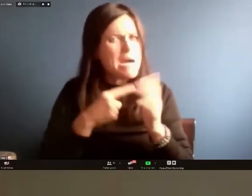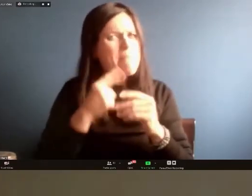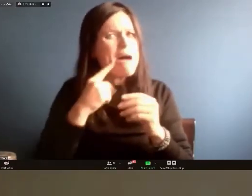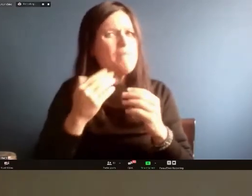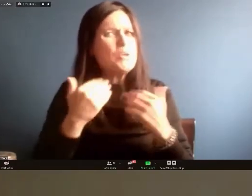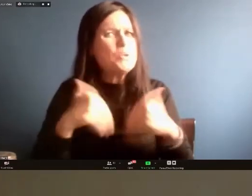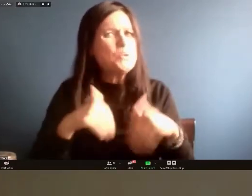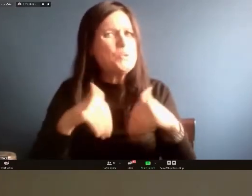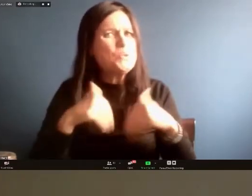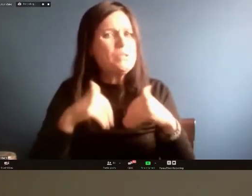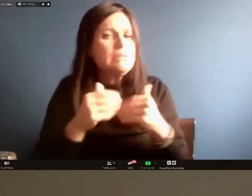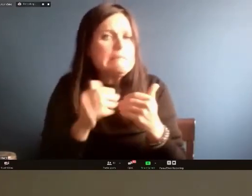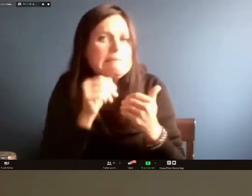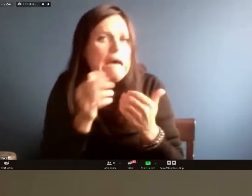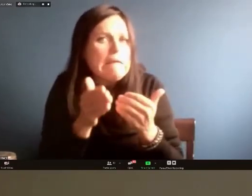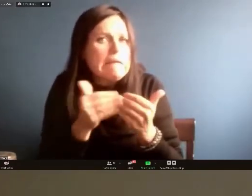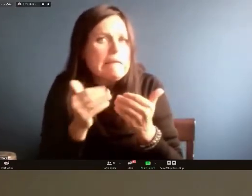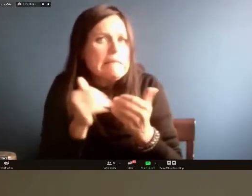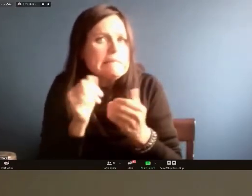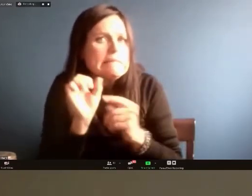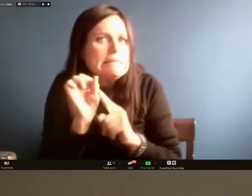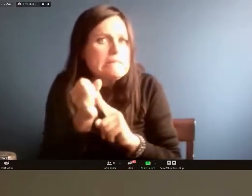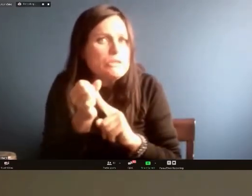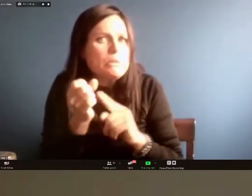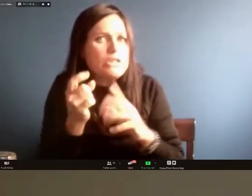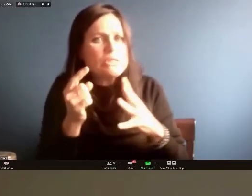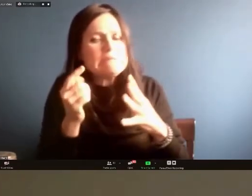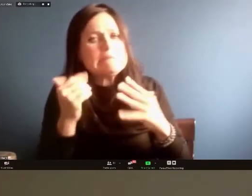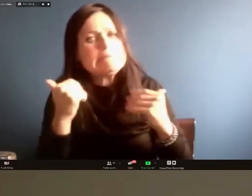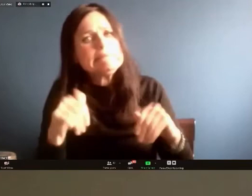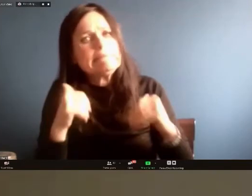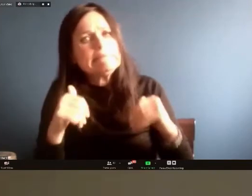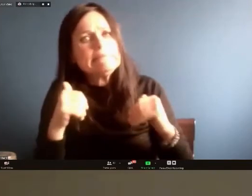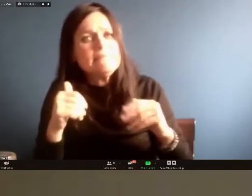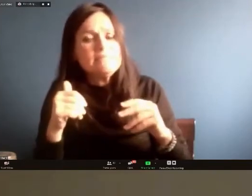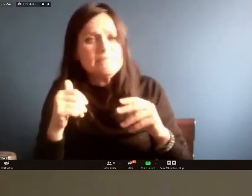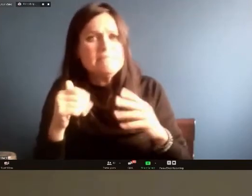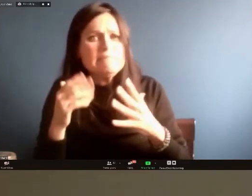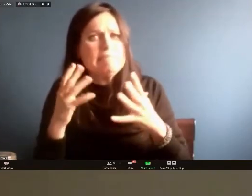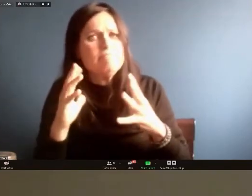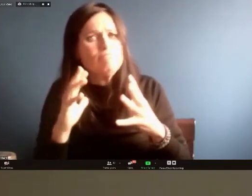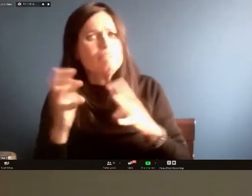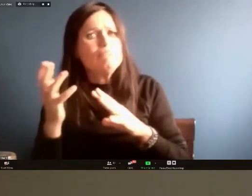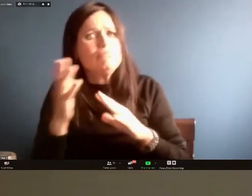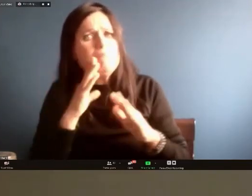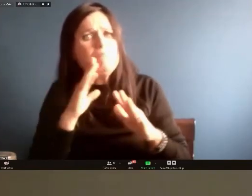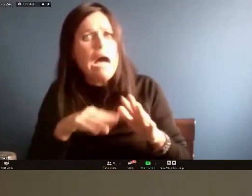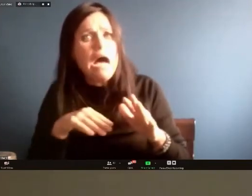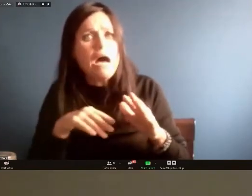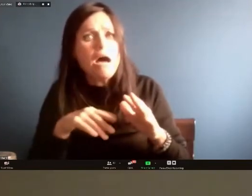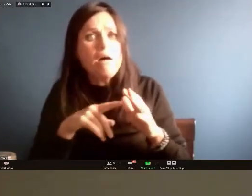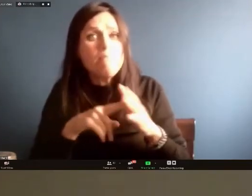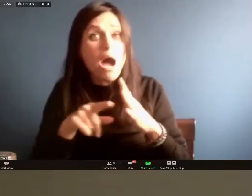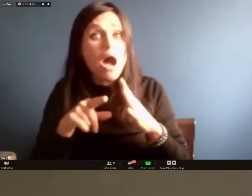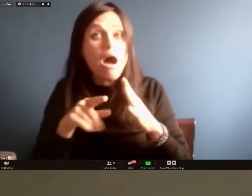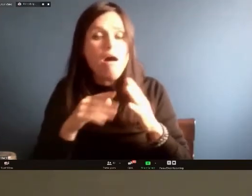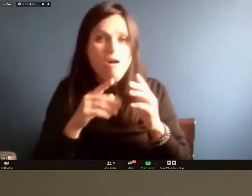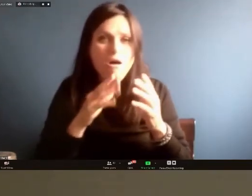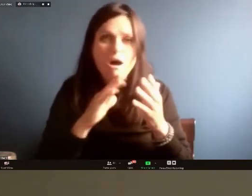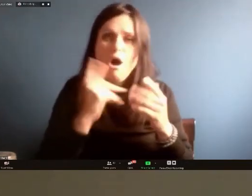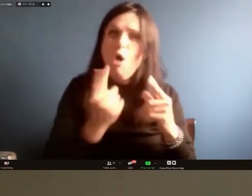I always end on a note of hope. I just can't stay in the dark place.